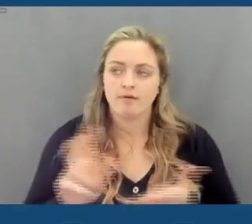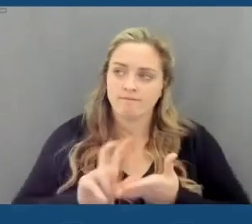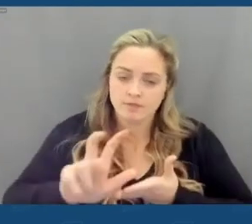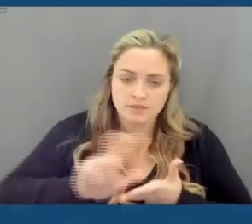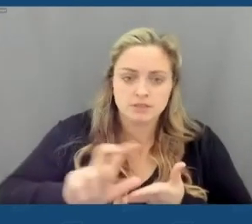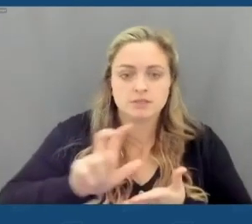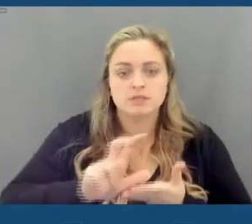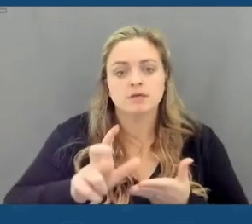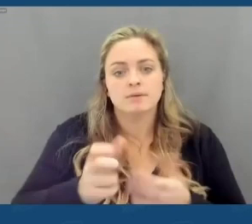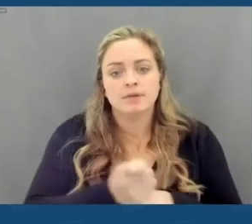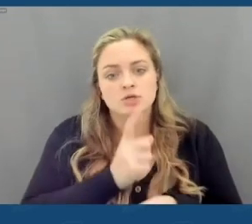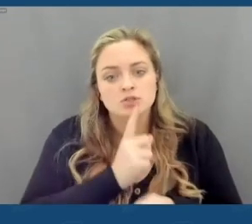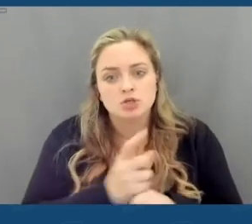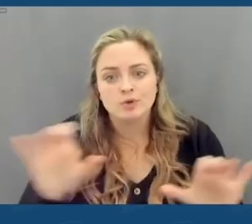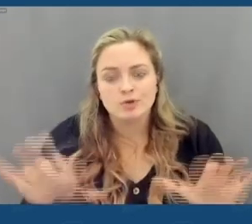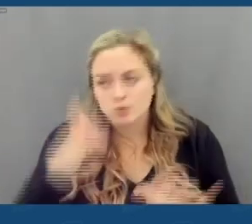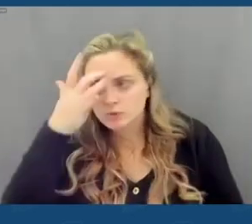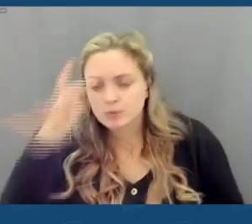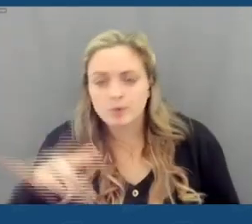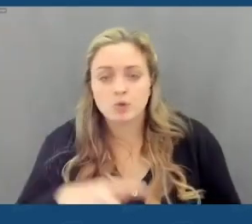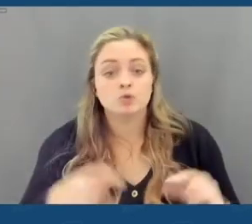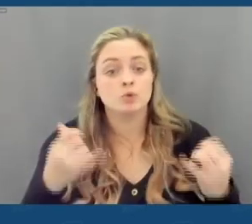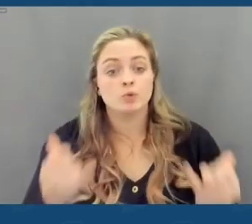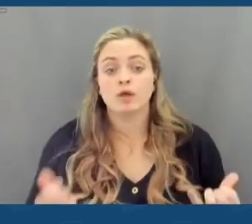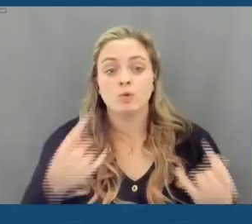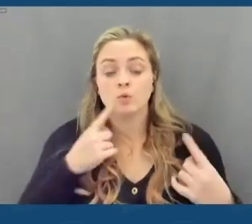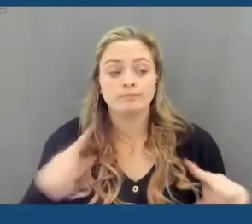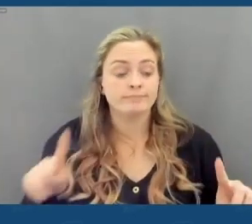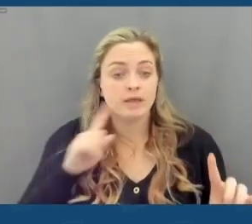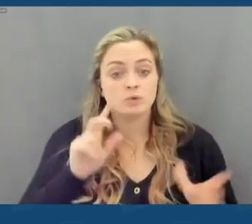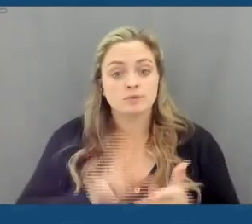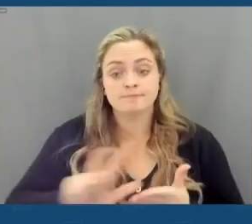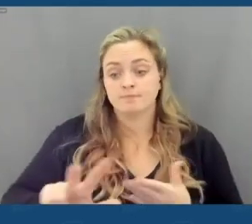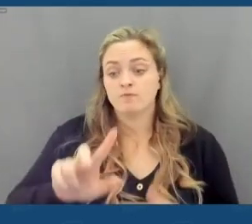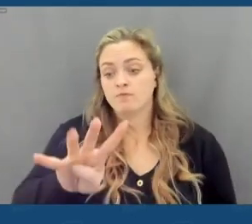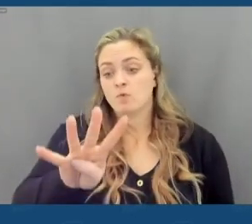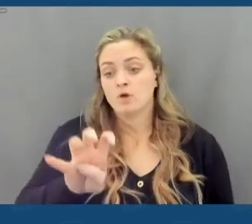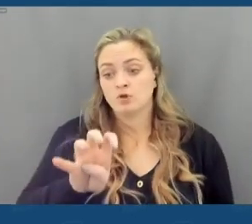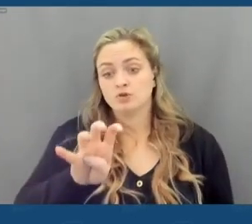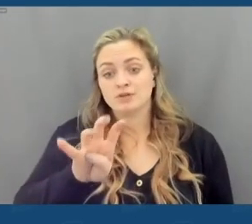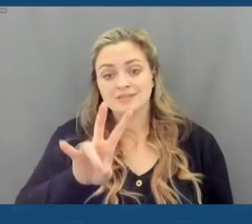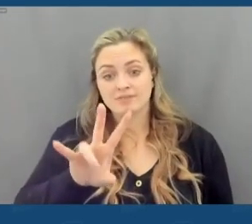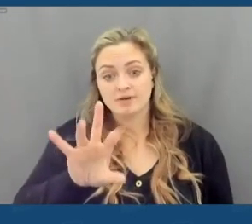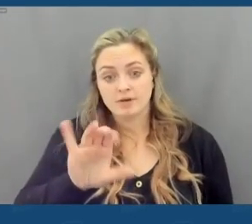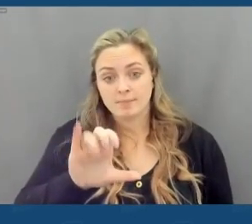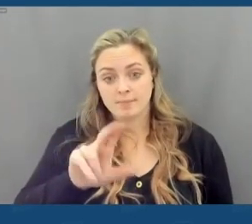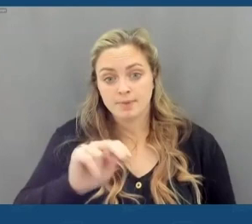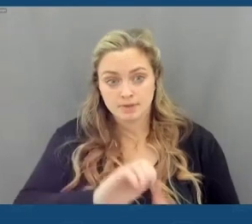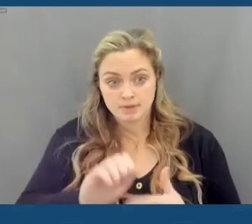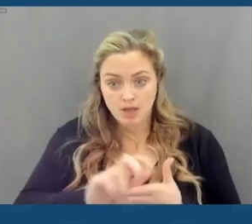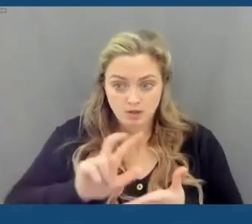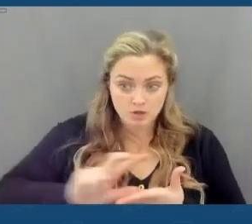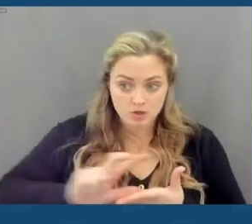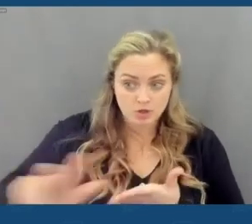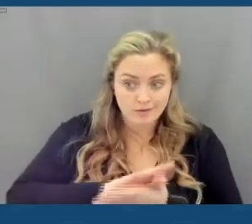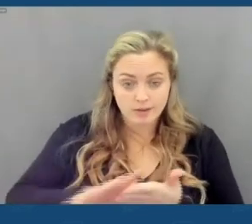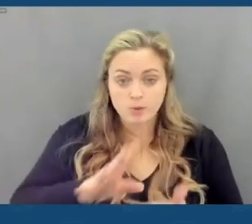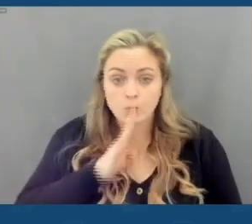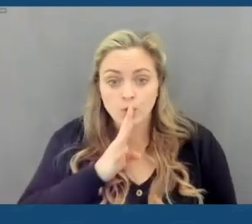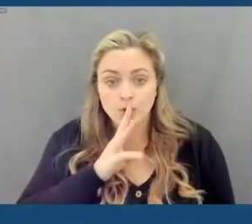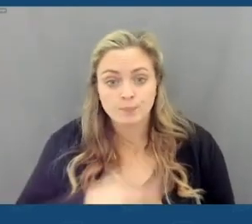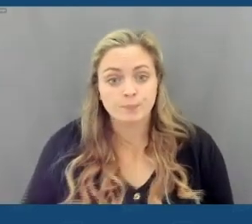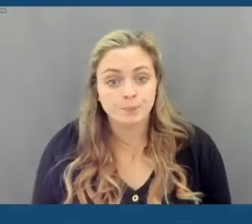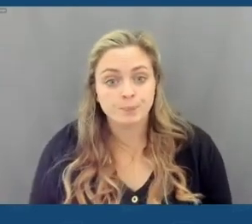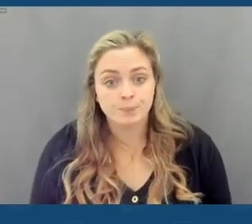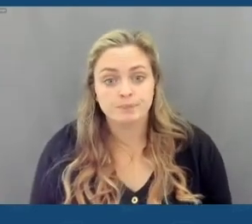sure that we do what's smart. So we're announcing a $479 million investment in clean water infrastructure here